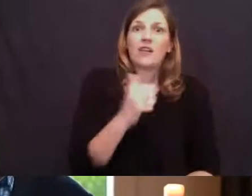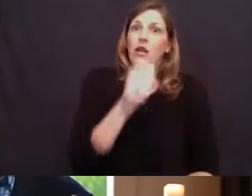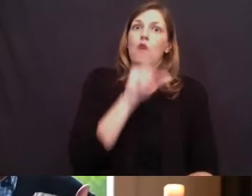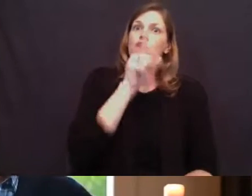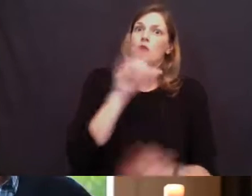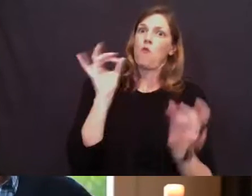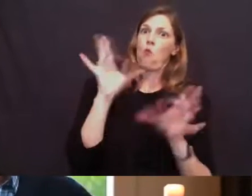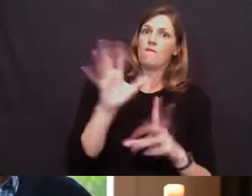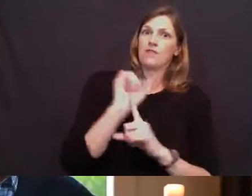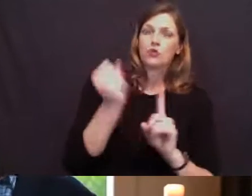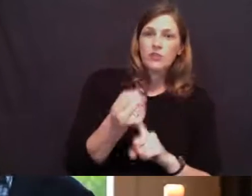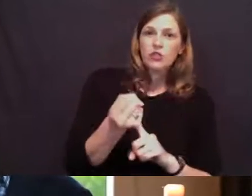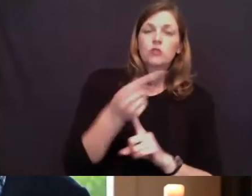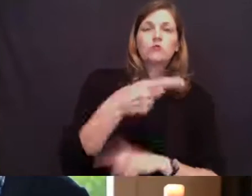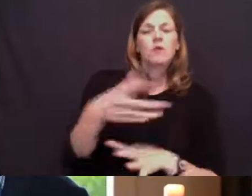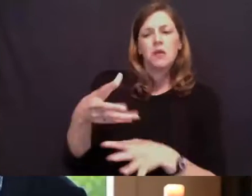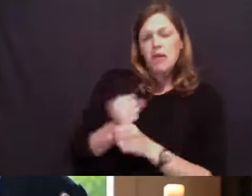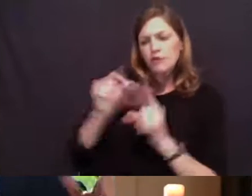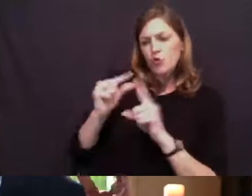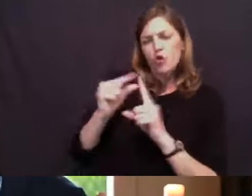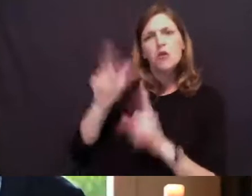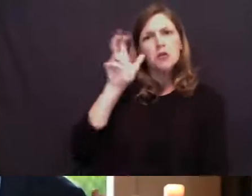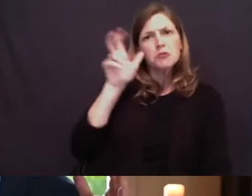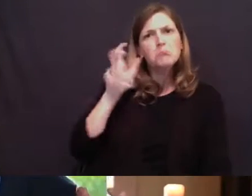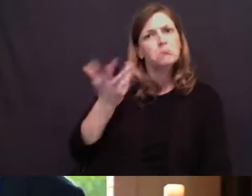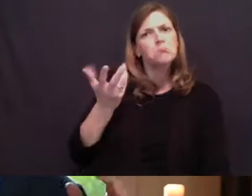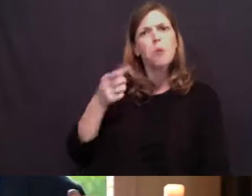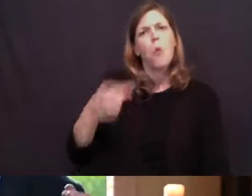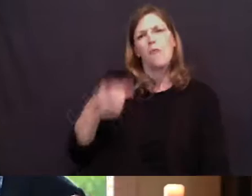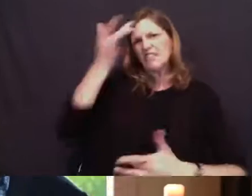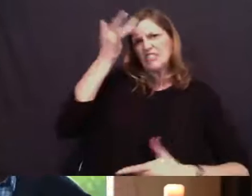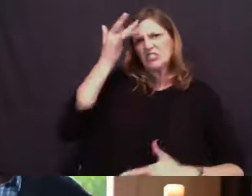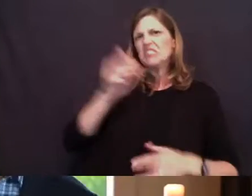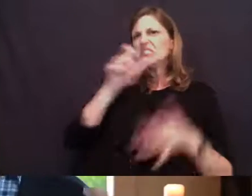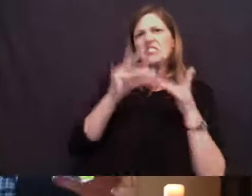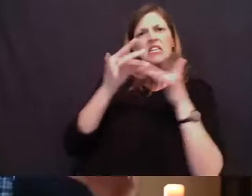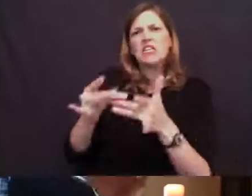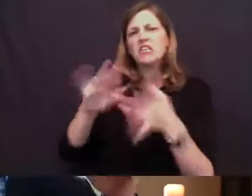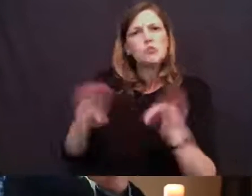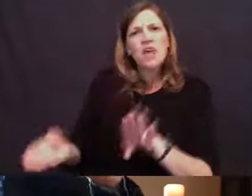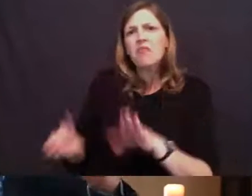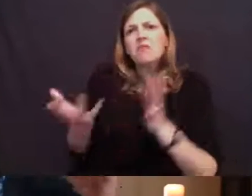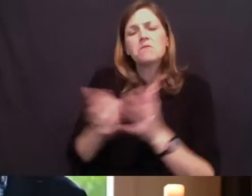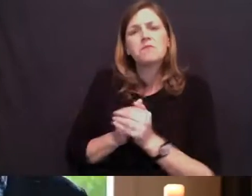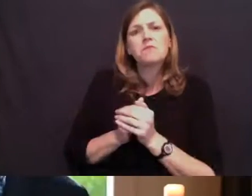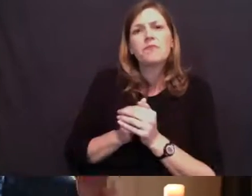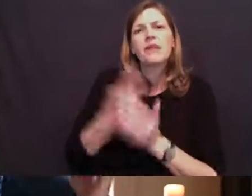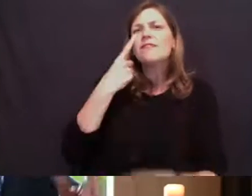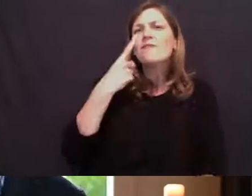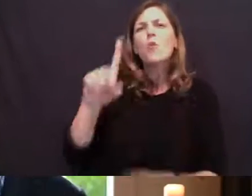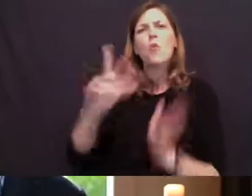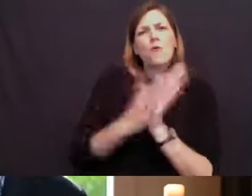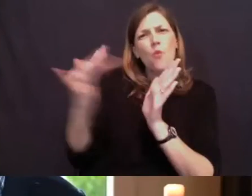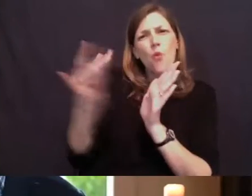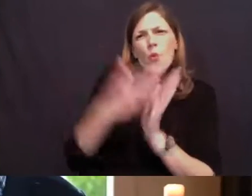this word, he hears it, and he just simply said, this illness does not lead to death. It is for the glory